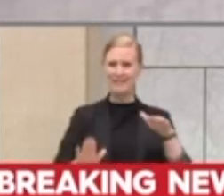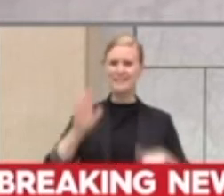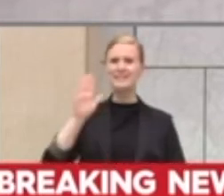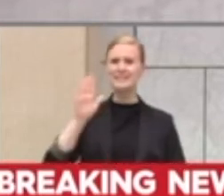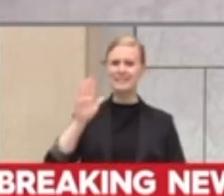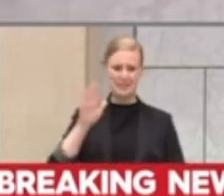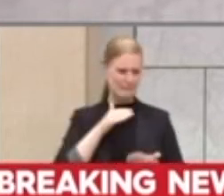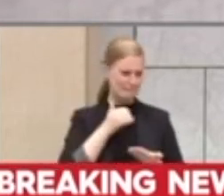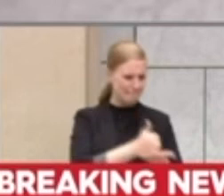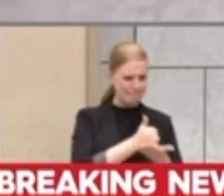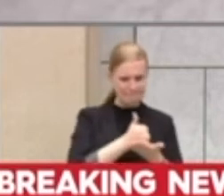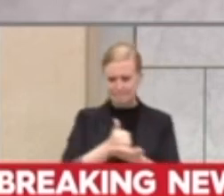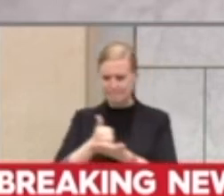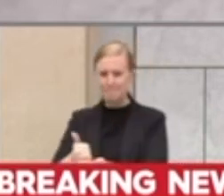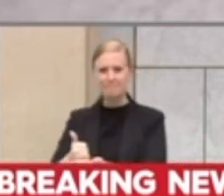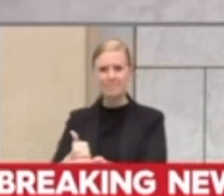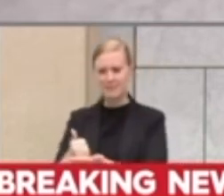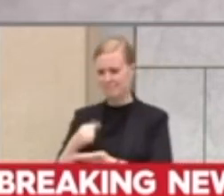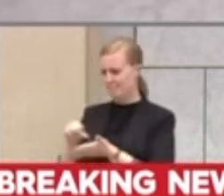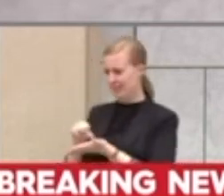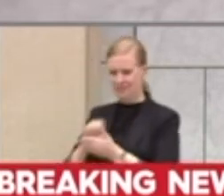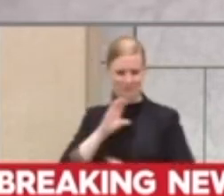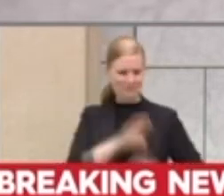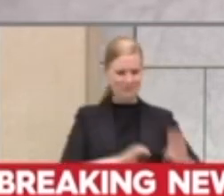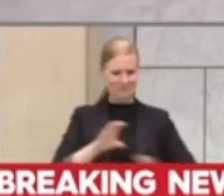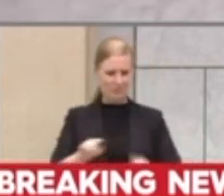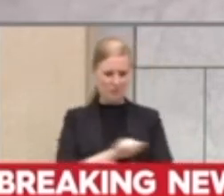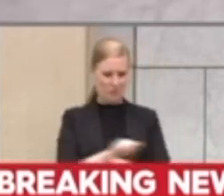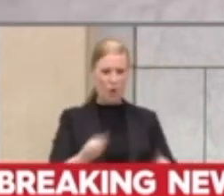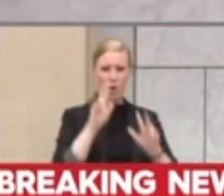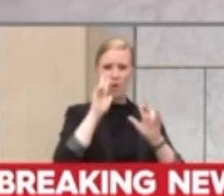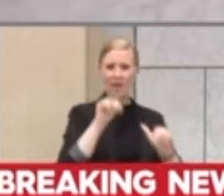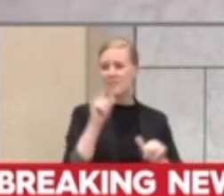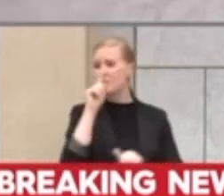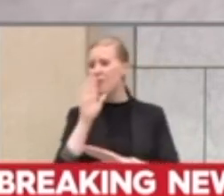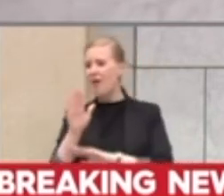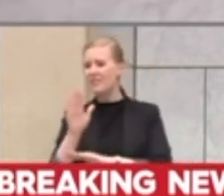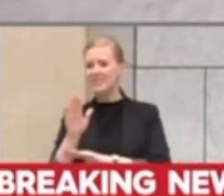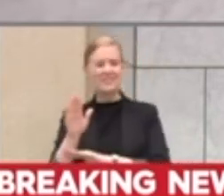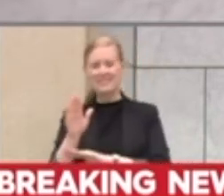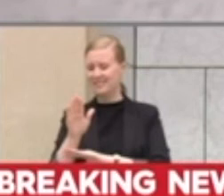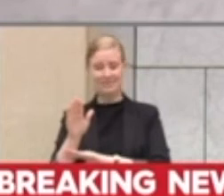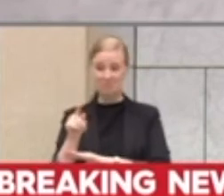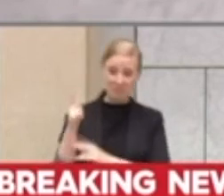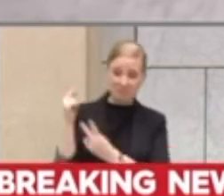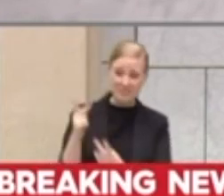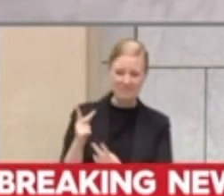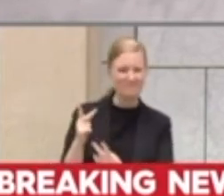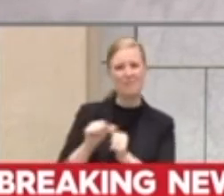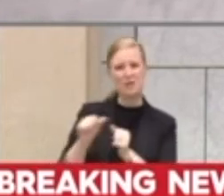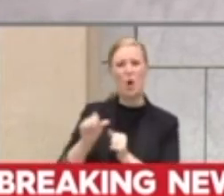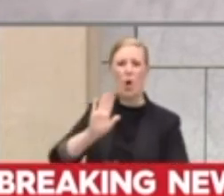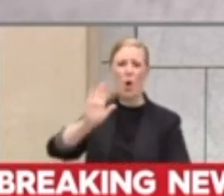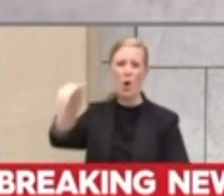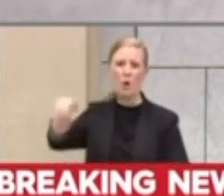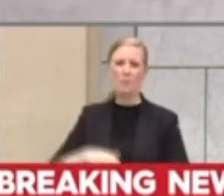the economic supports that we have. But there are many students who are in Australia. That's why we lifted the hour